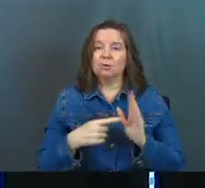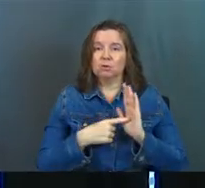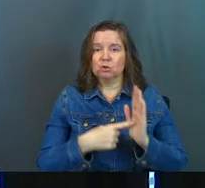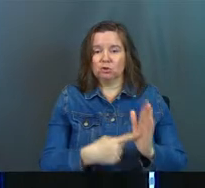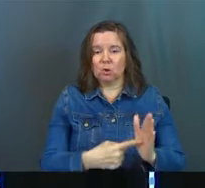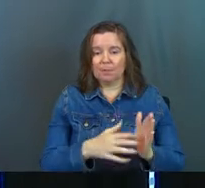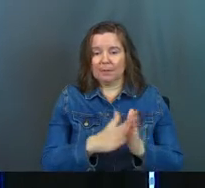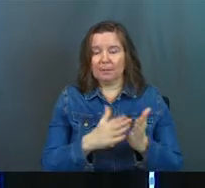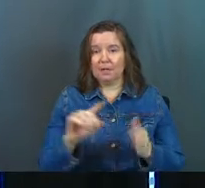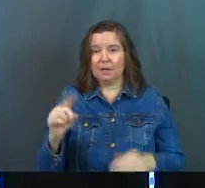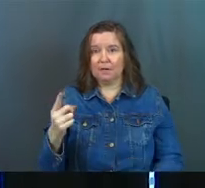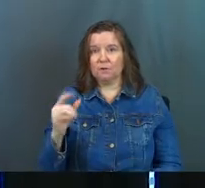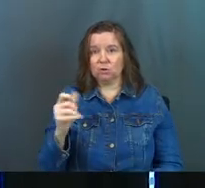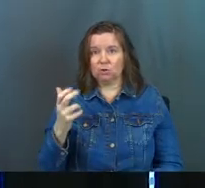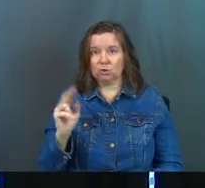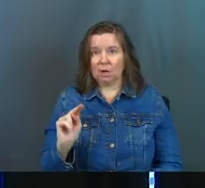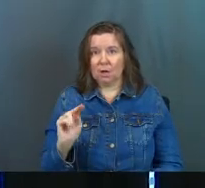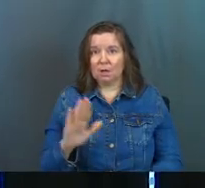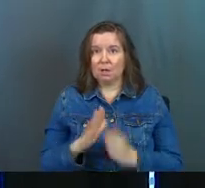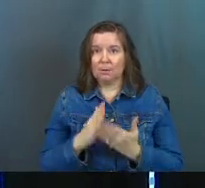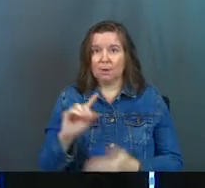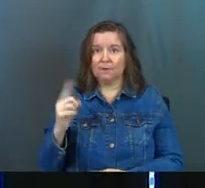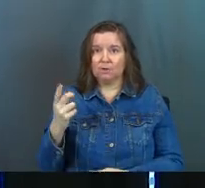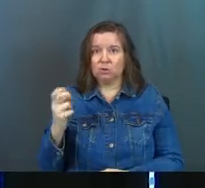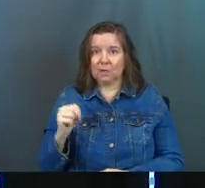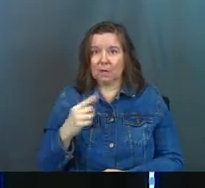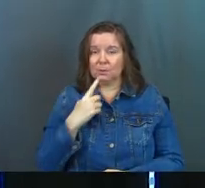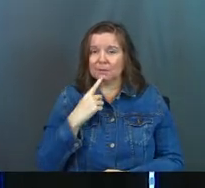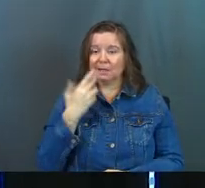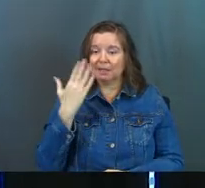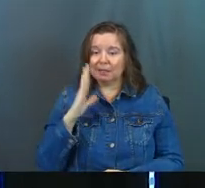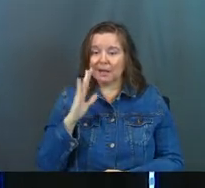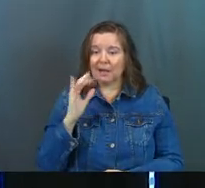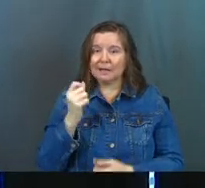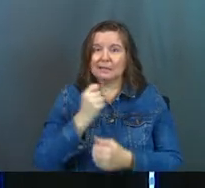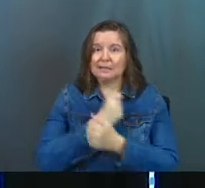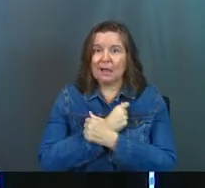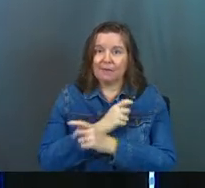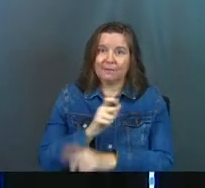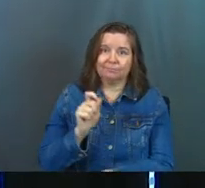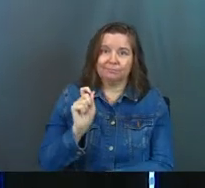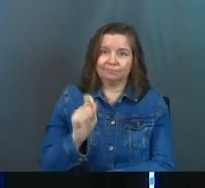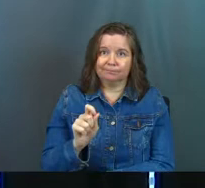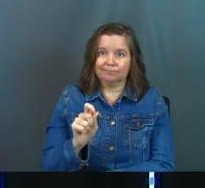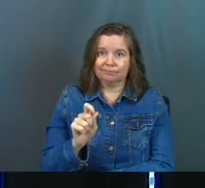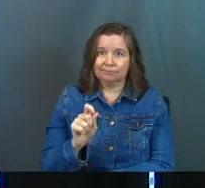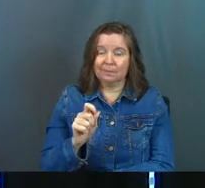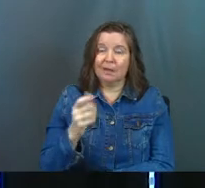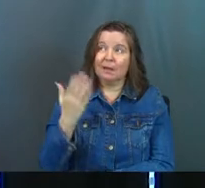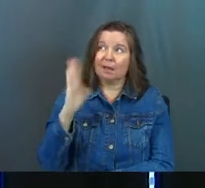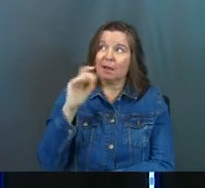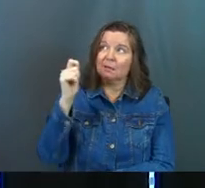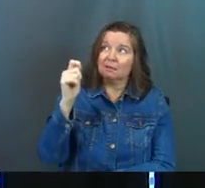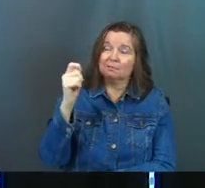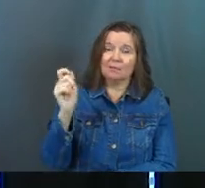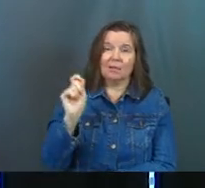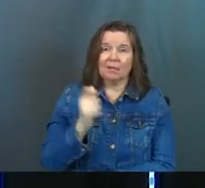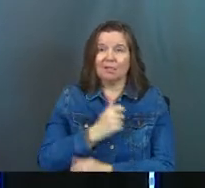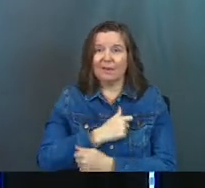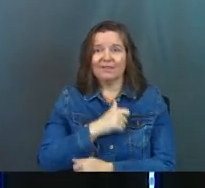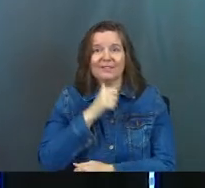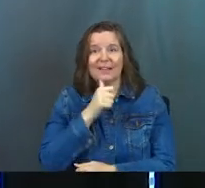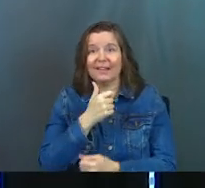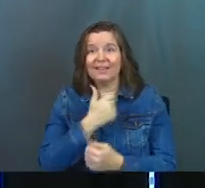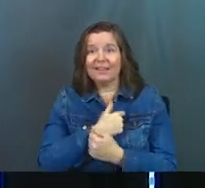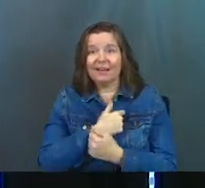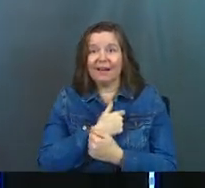showed me the passage in 1 John. The book of 1 John where it says, God is love. Watch me here. God is love. God does not, it's